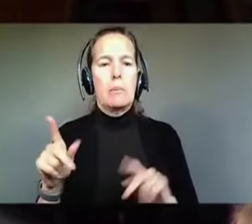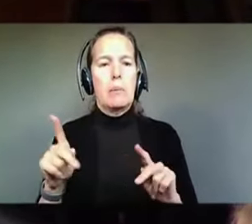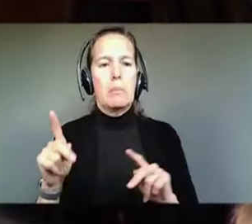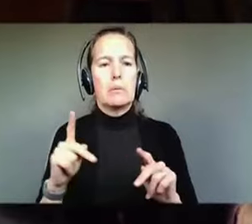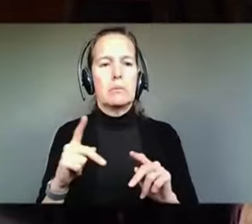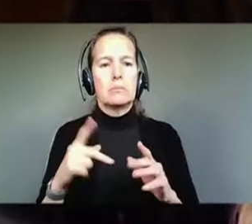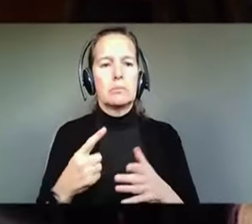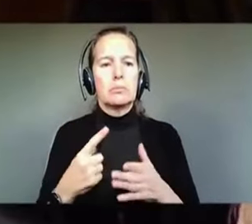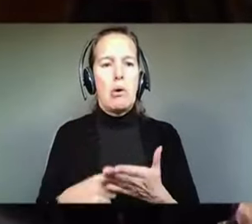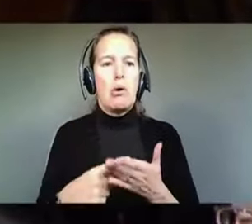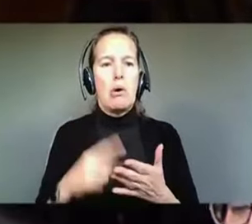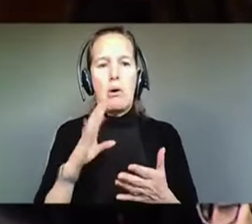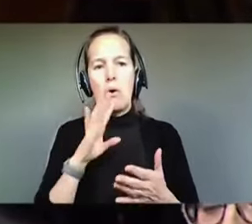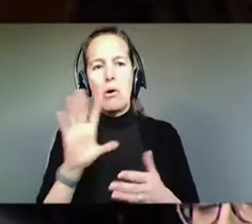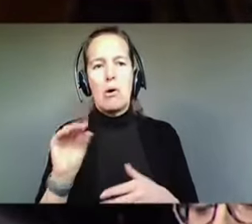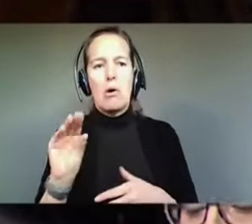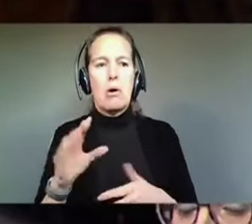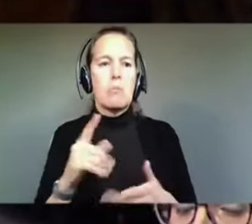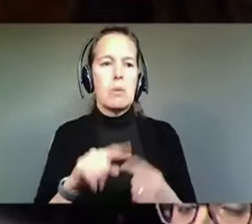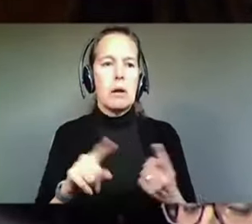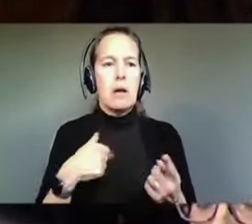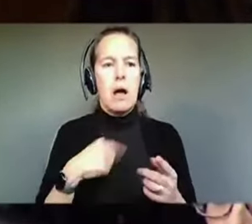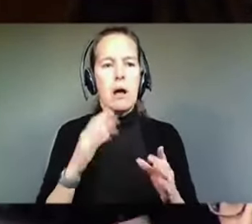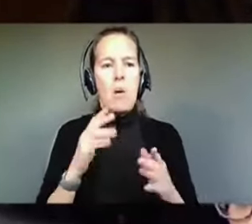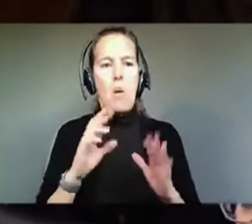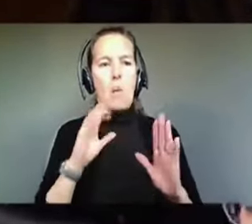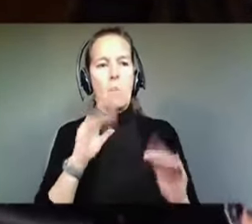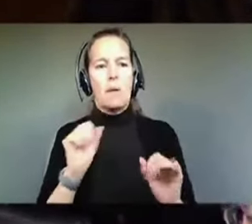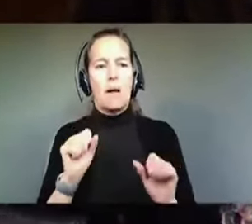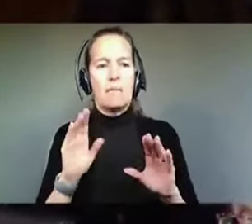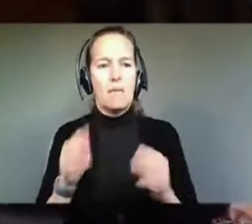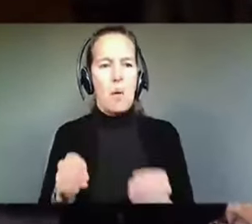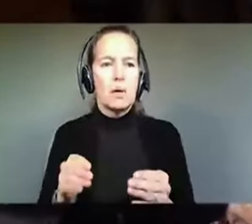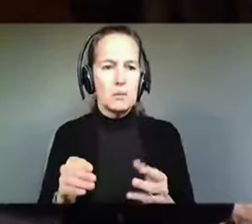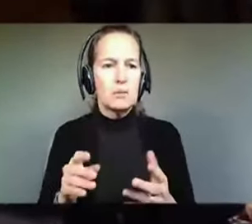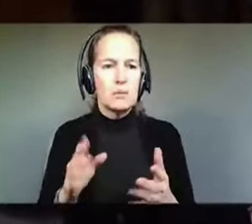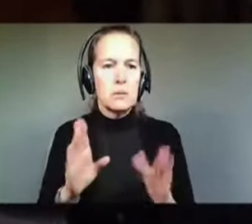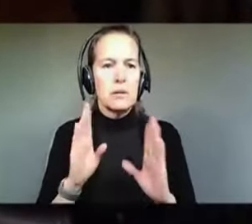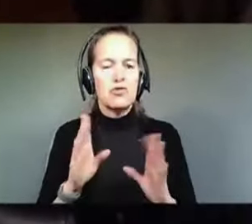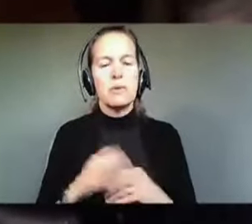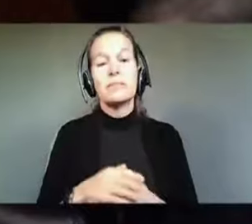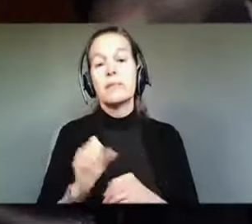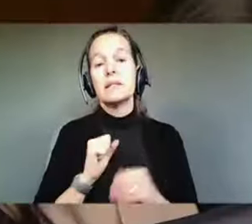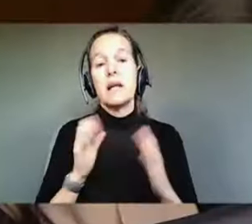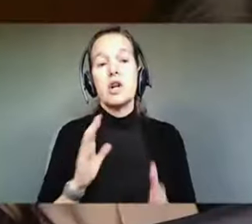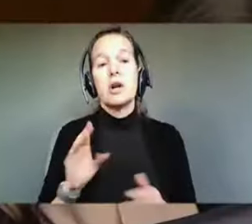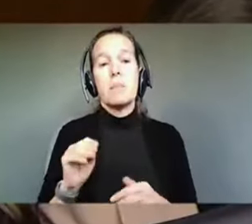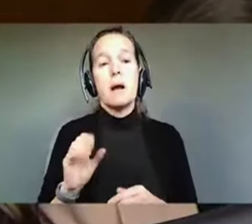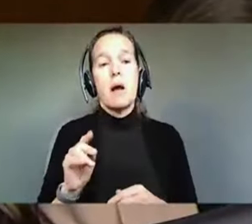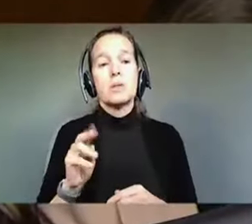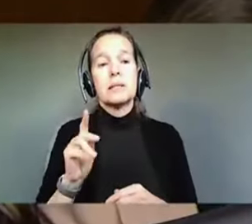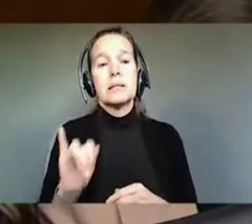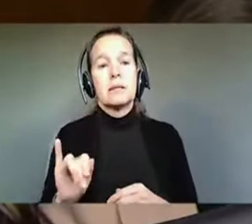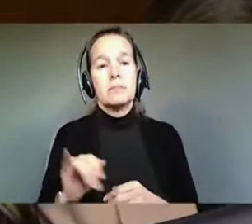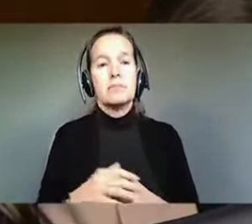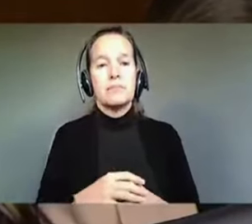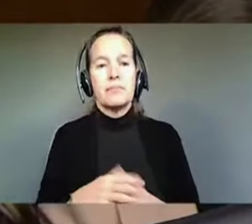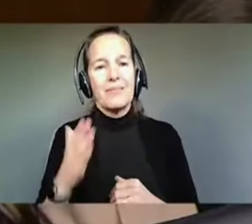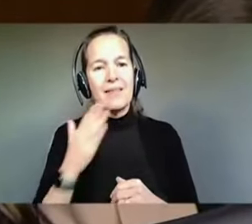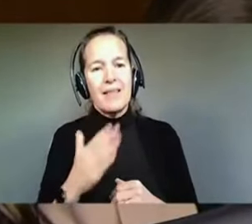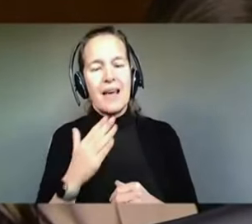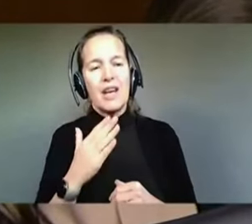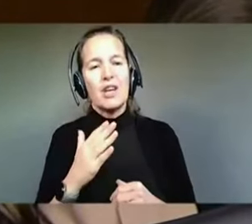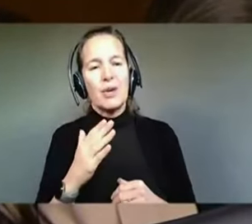could focus some attention on. Good point. Senator Murkowski. Thank you, Mr. Chairman, and thank you for coming here